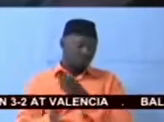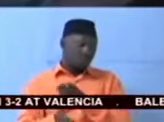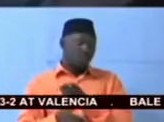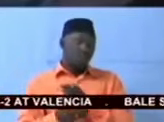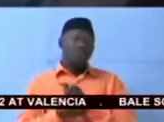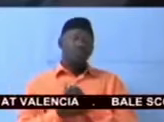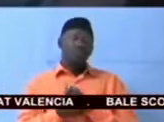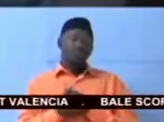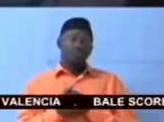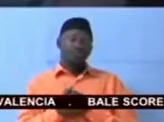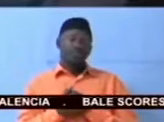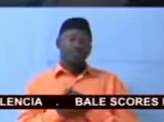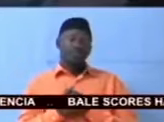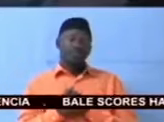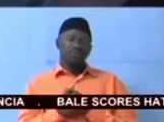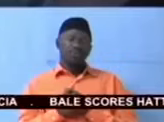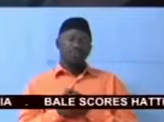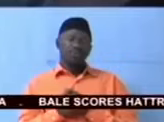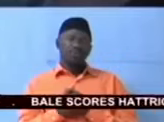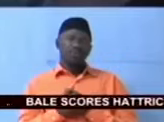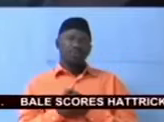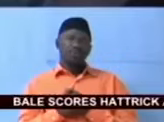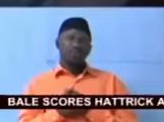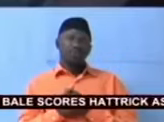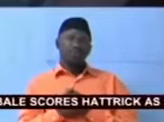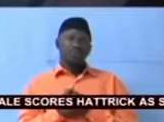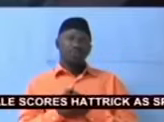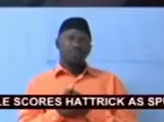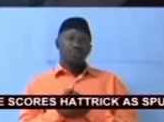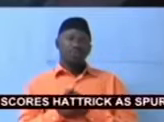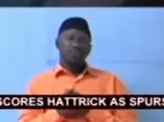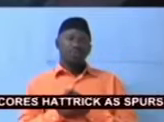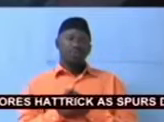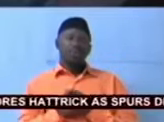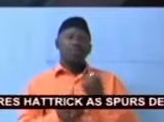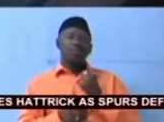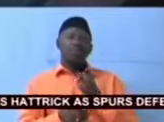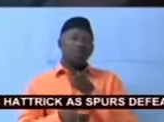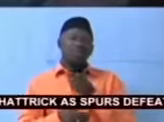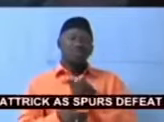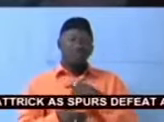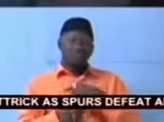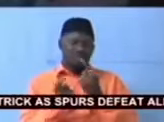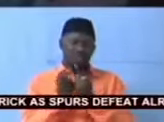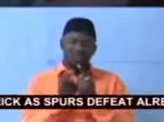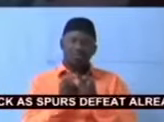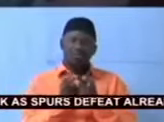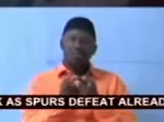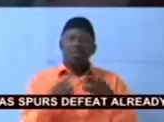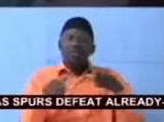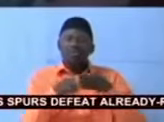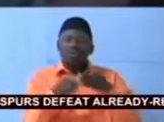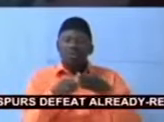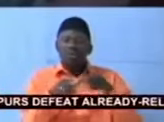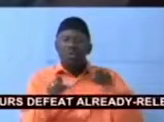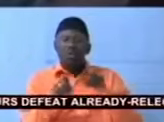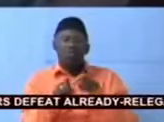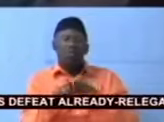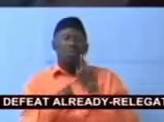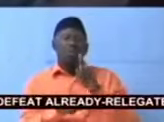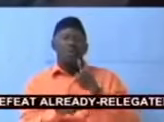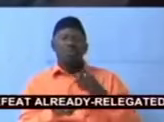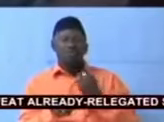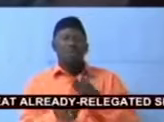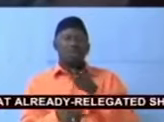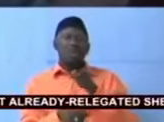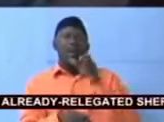were together with one count which was a felony, ben ndegem ñaar yoy nak mu ngi and ak